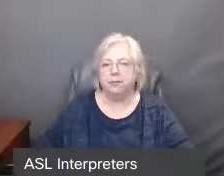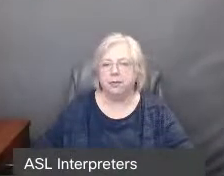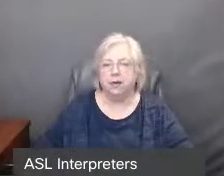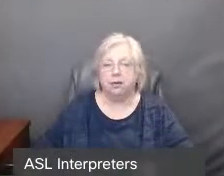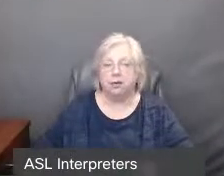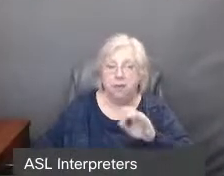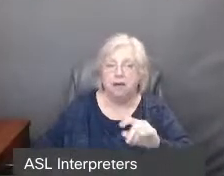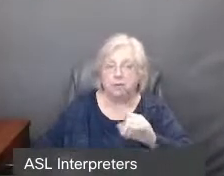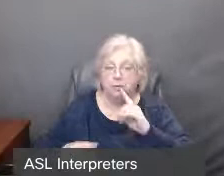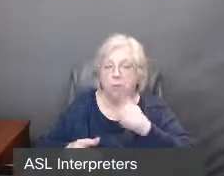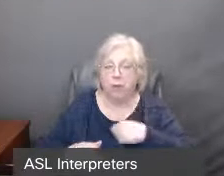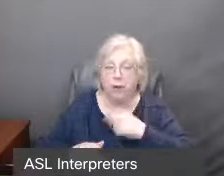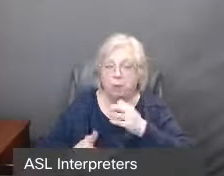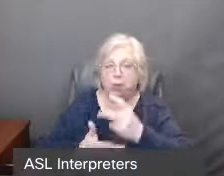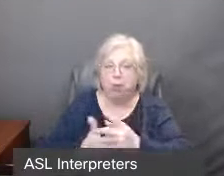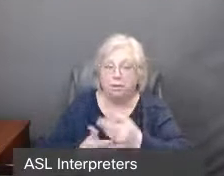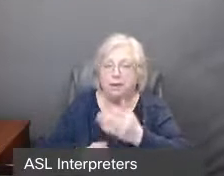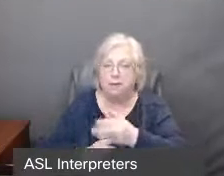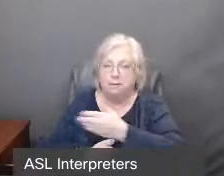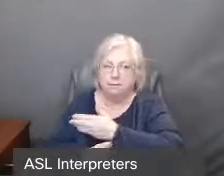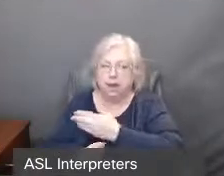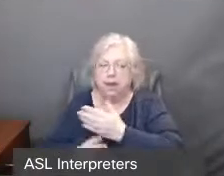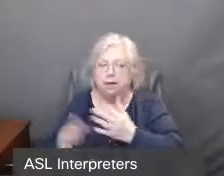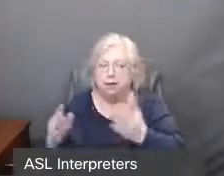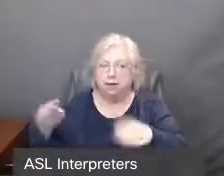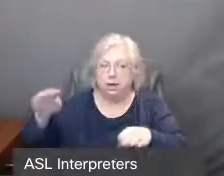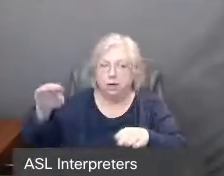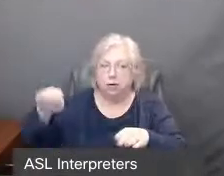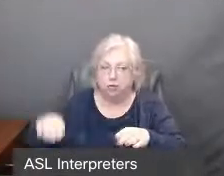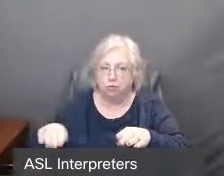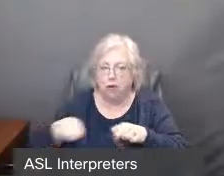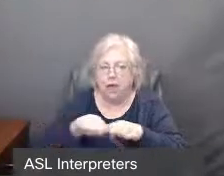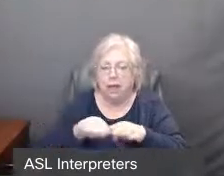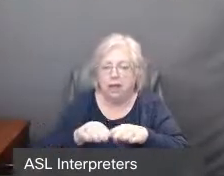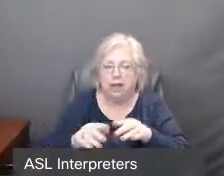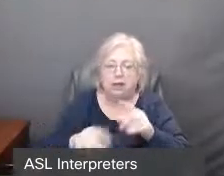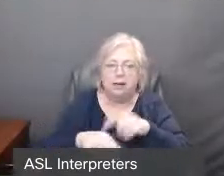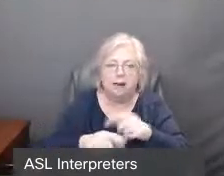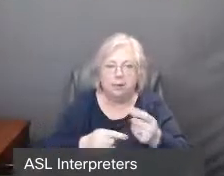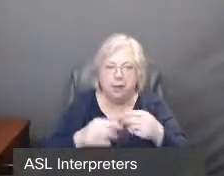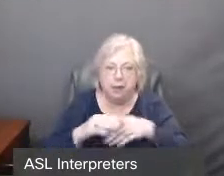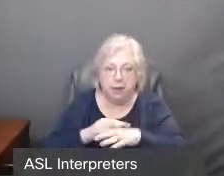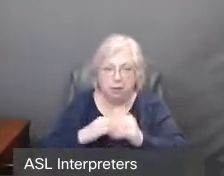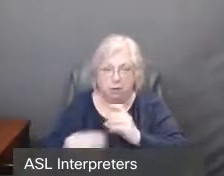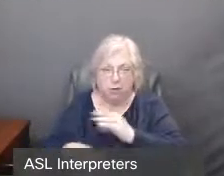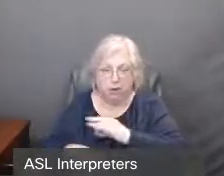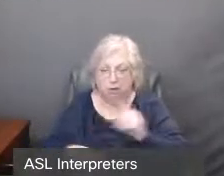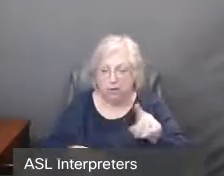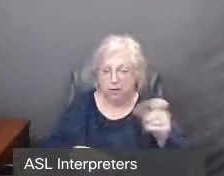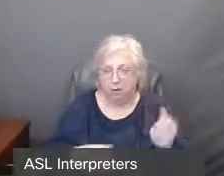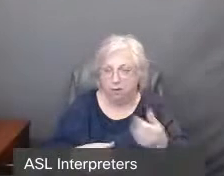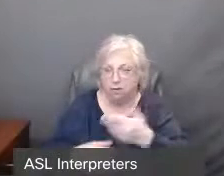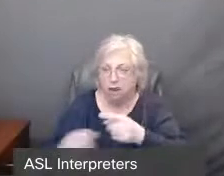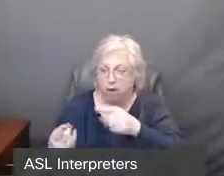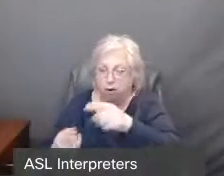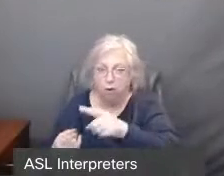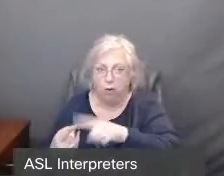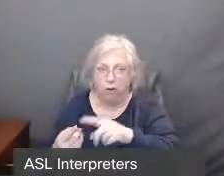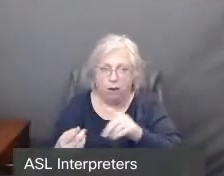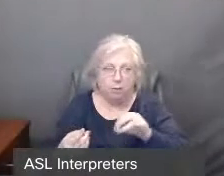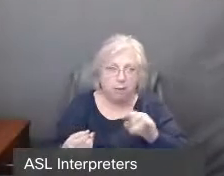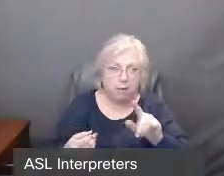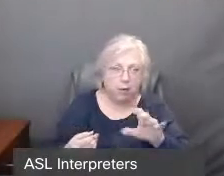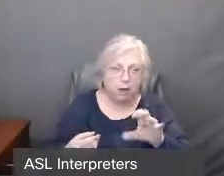advanced grading permit. At the time that they come into staff for that permit, they do have to provide you, Public Works, their